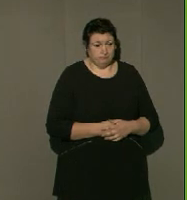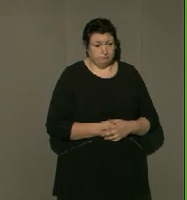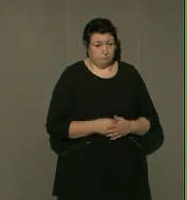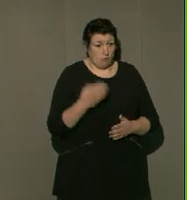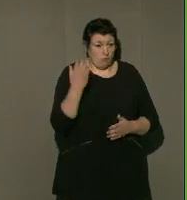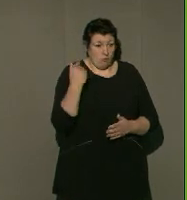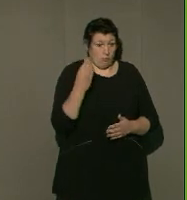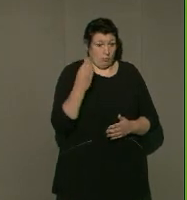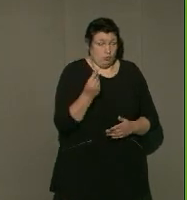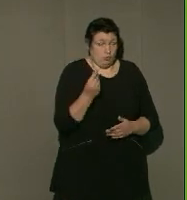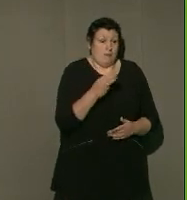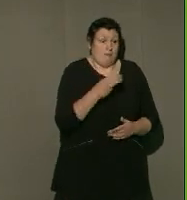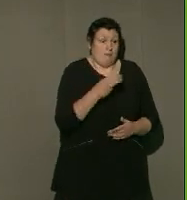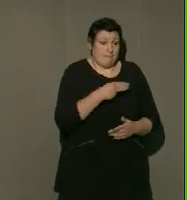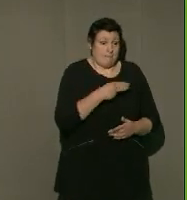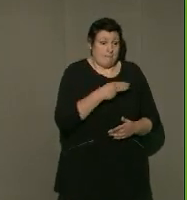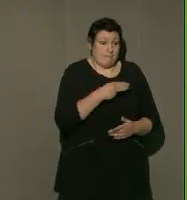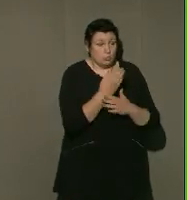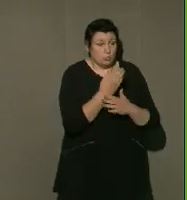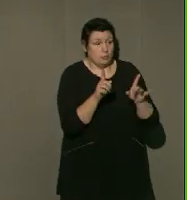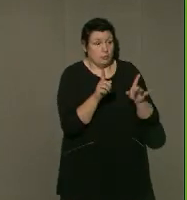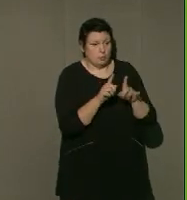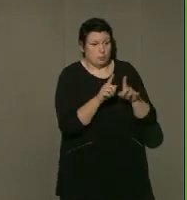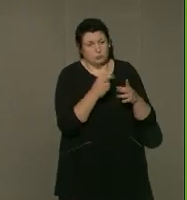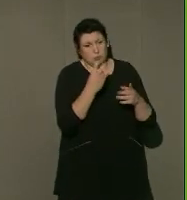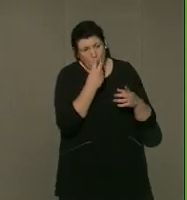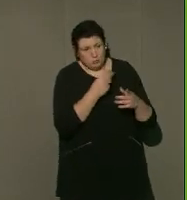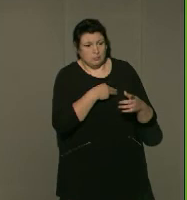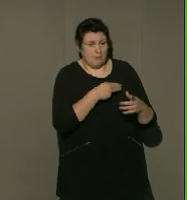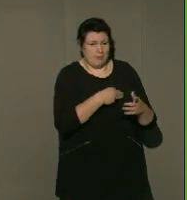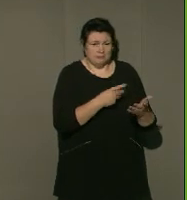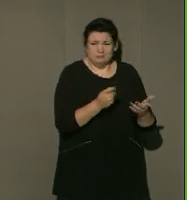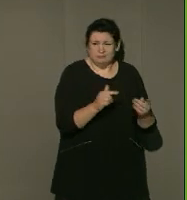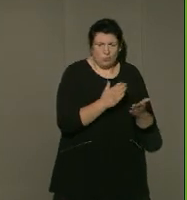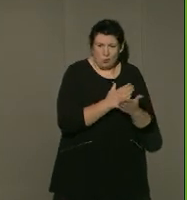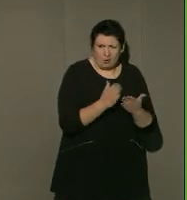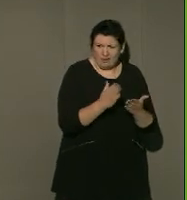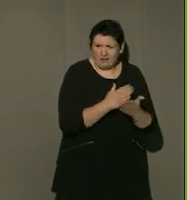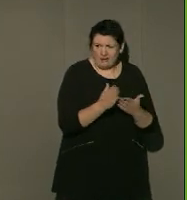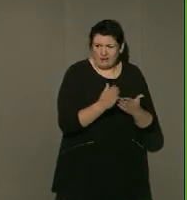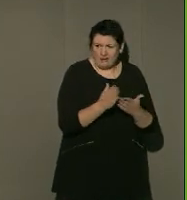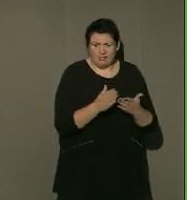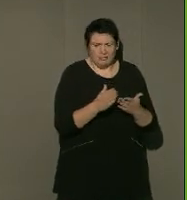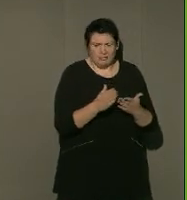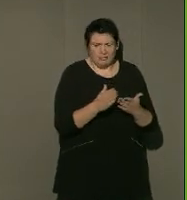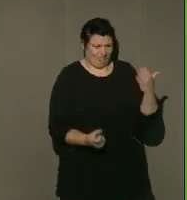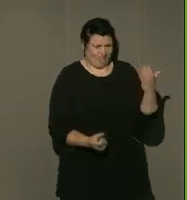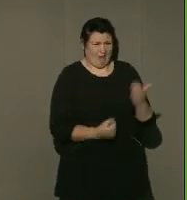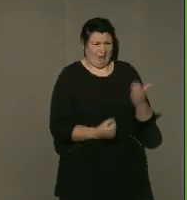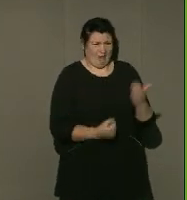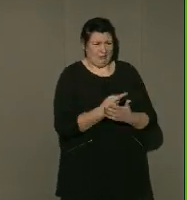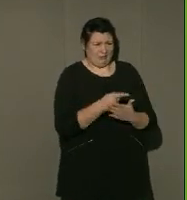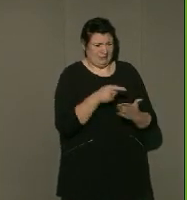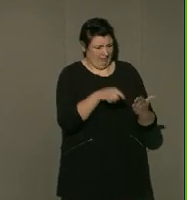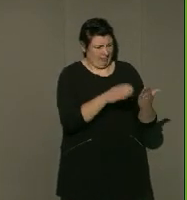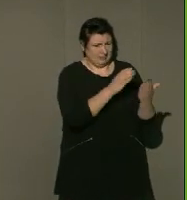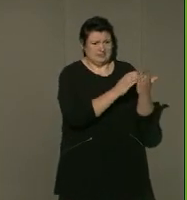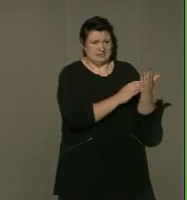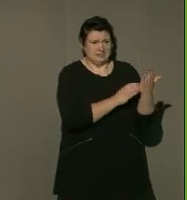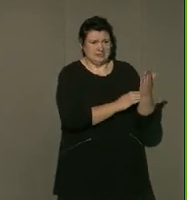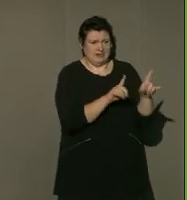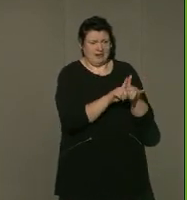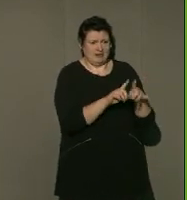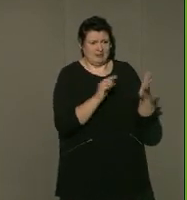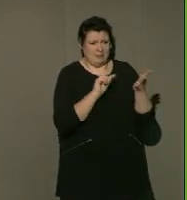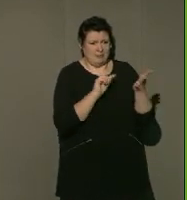and not so new ones, who don't feel that they are clear about what is happening with this and related motions,